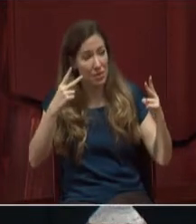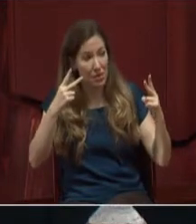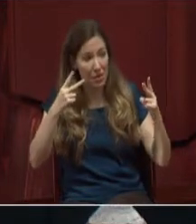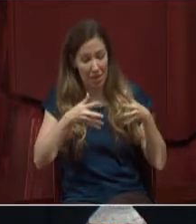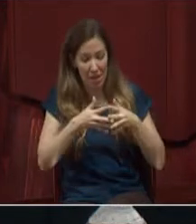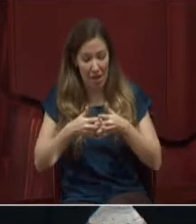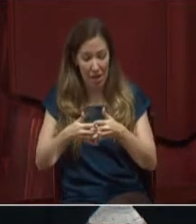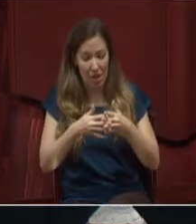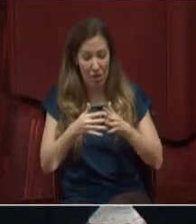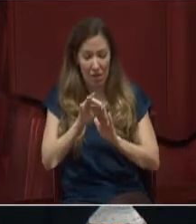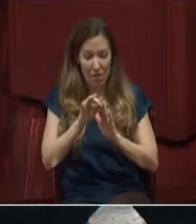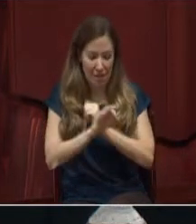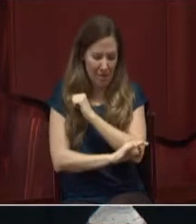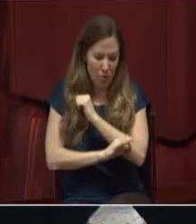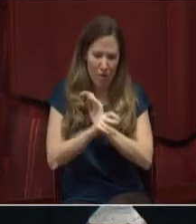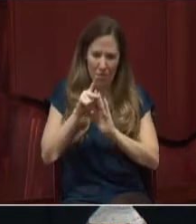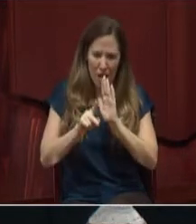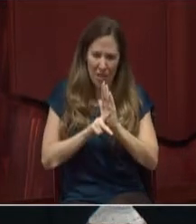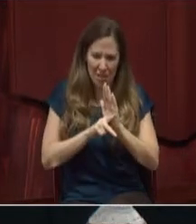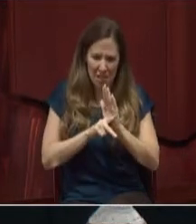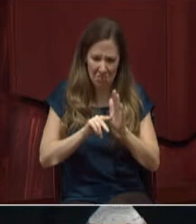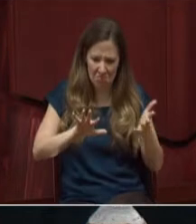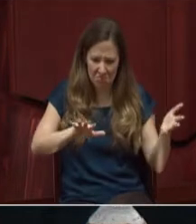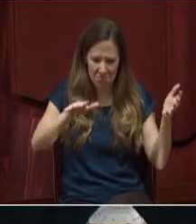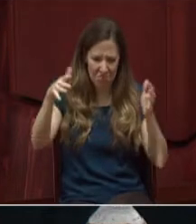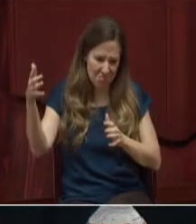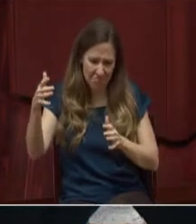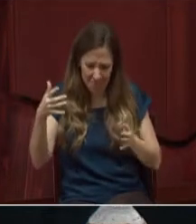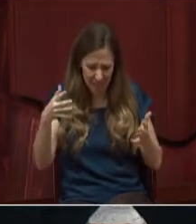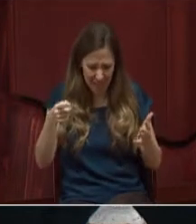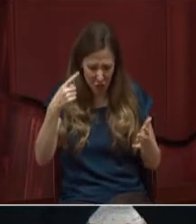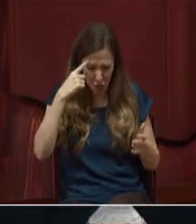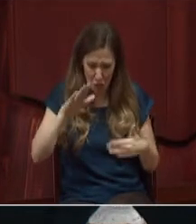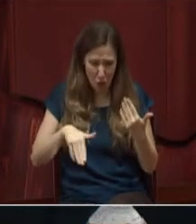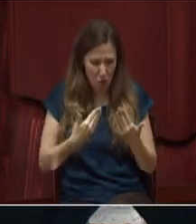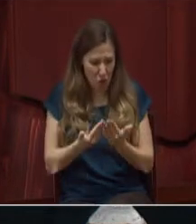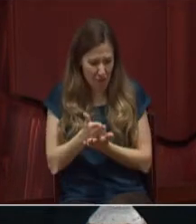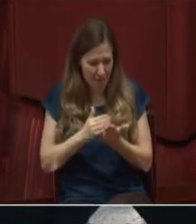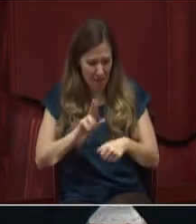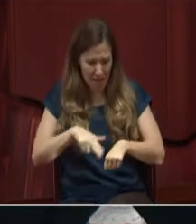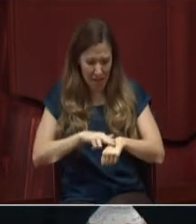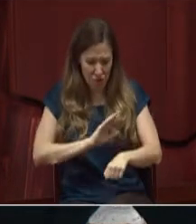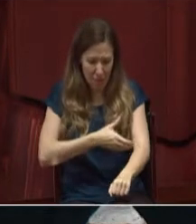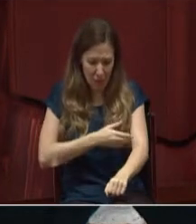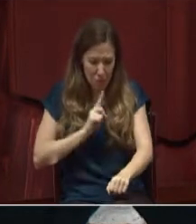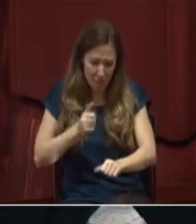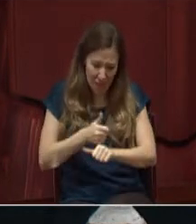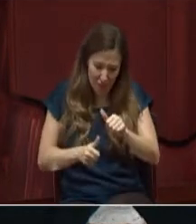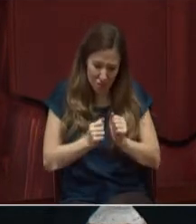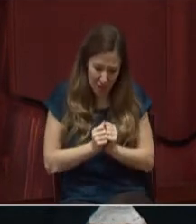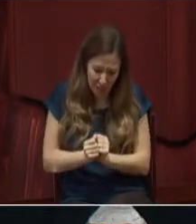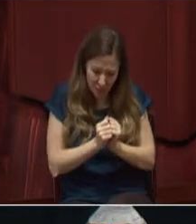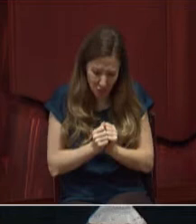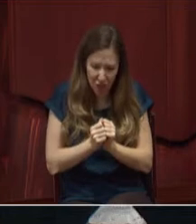in disarray, and he thought that all of the elements of national power should be brought together. Under the rubric of national security,